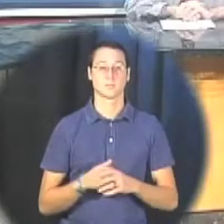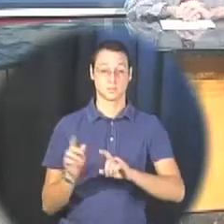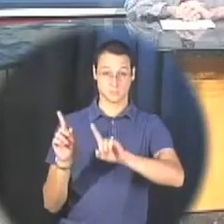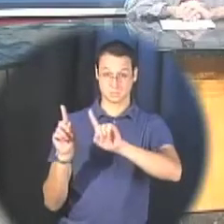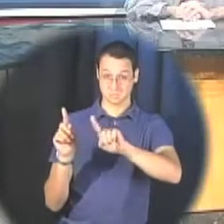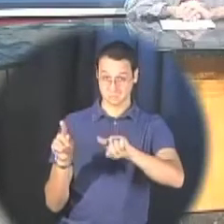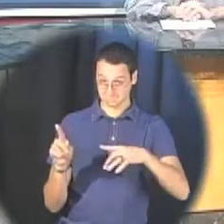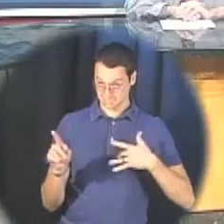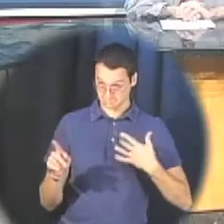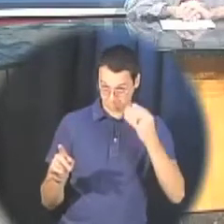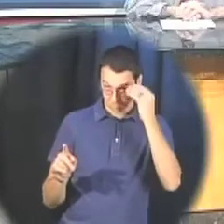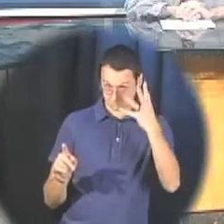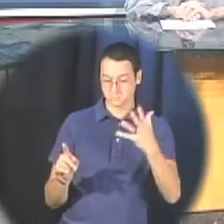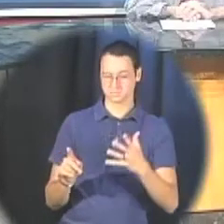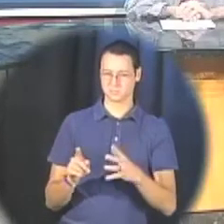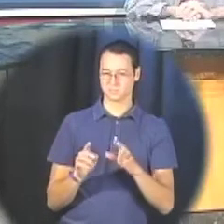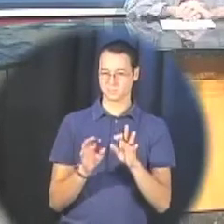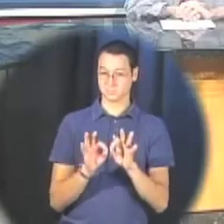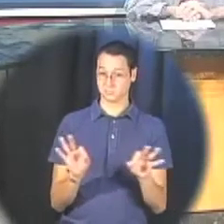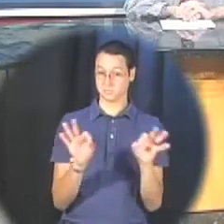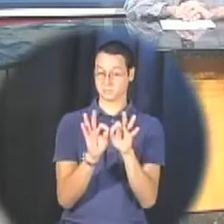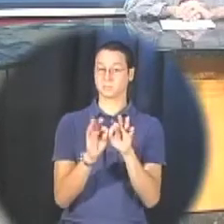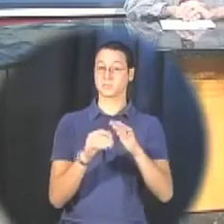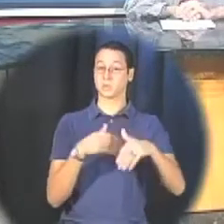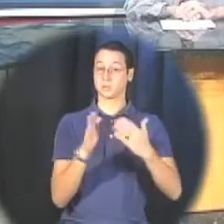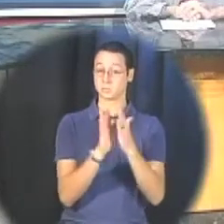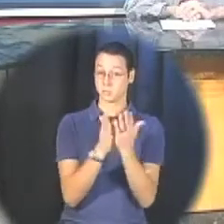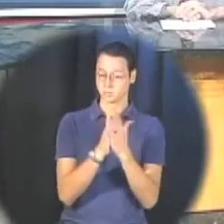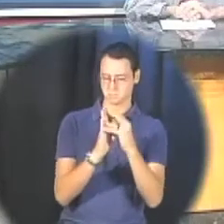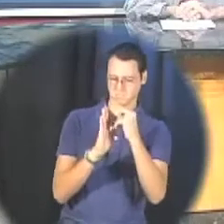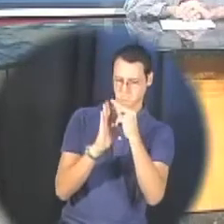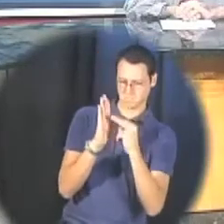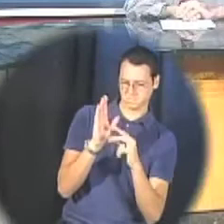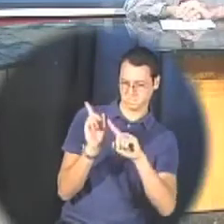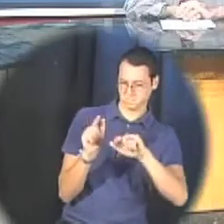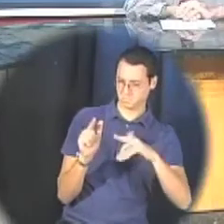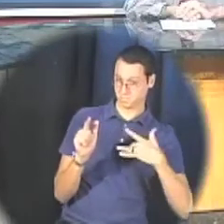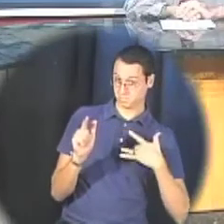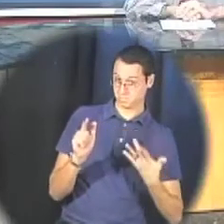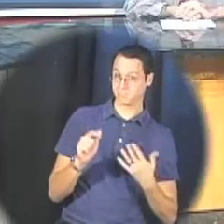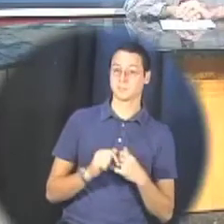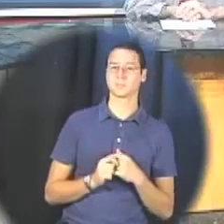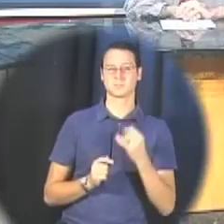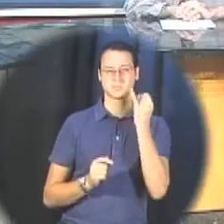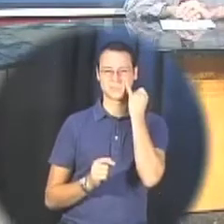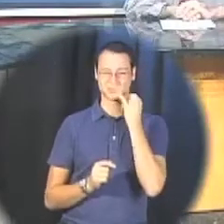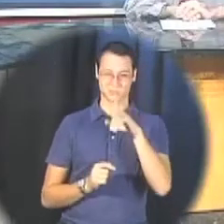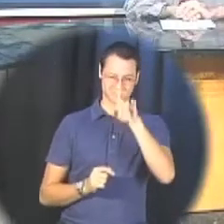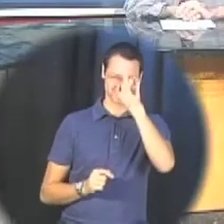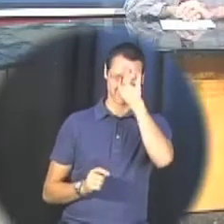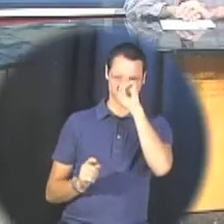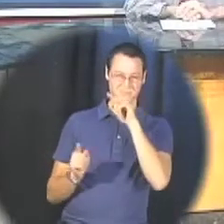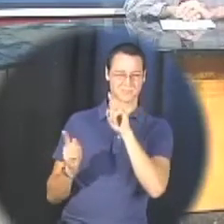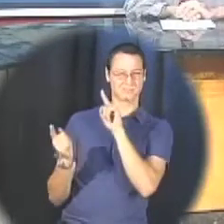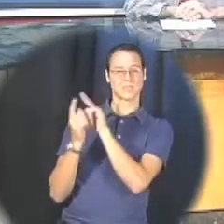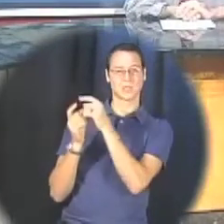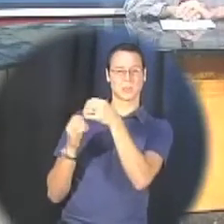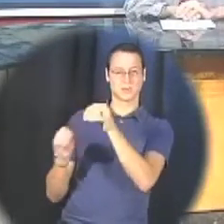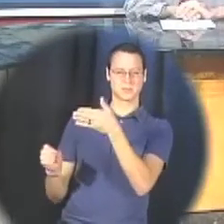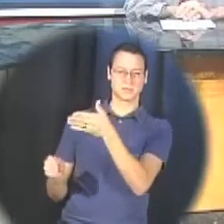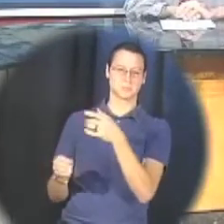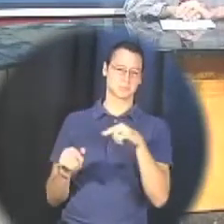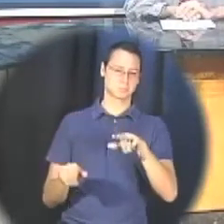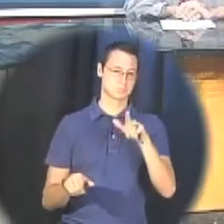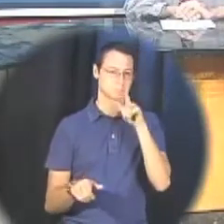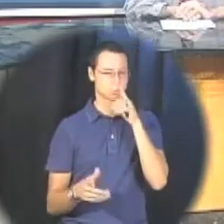Attendance fact. Keep an eye on your attendance record through Progress Book. If you have any questions, please stop by the attendance office during your lunch or after